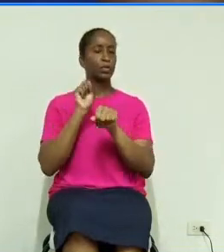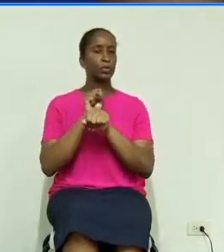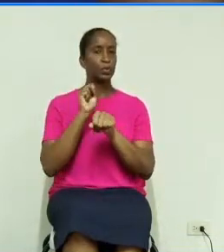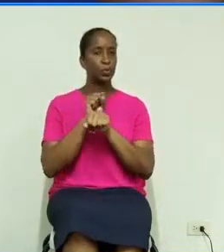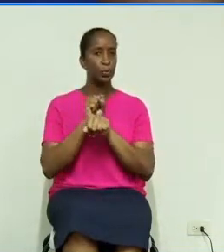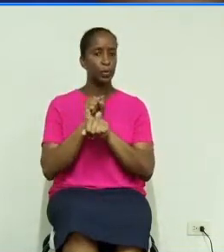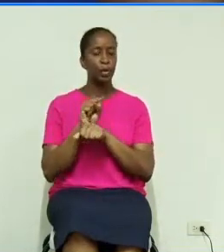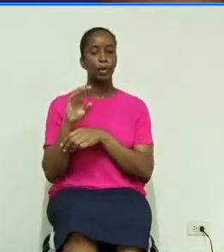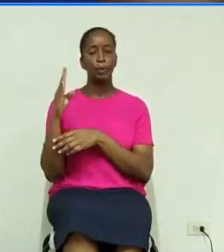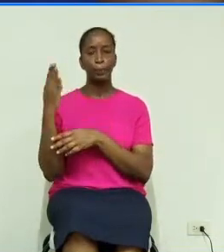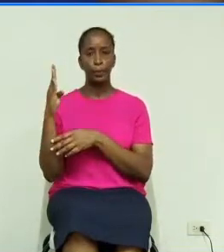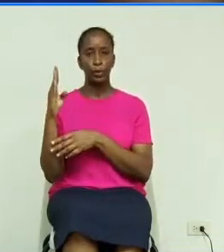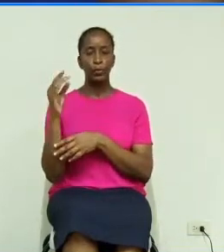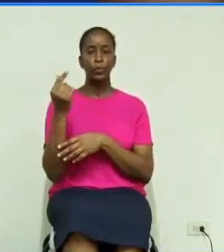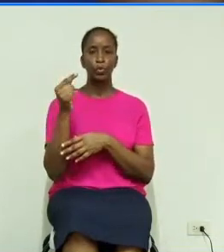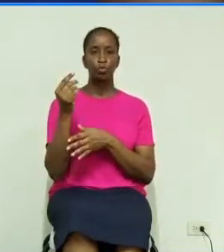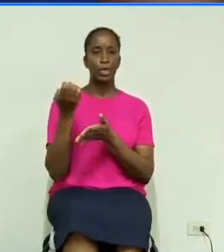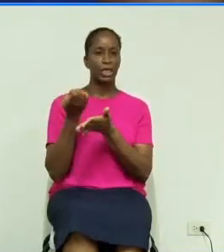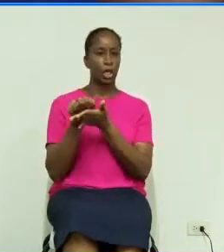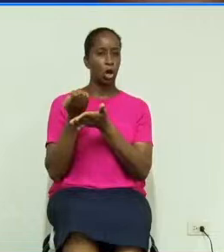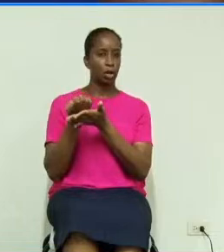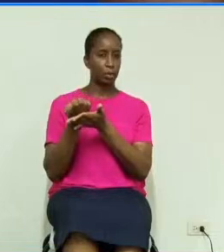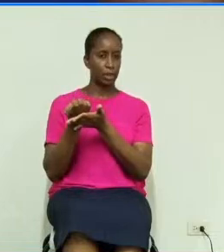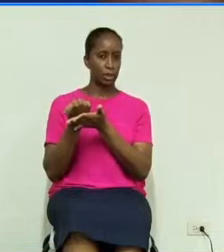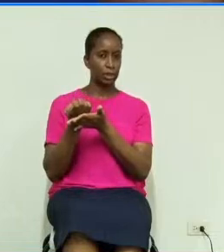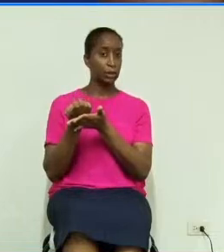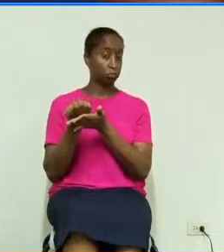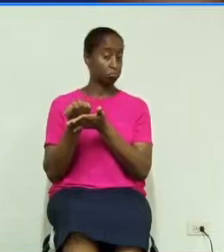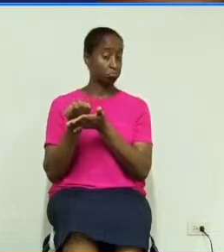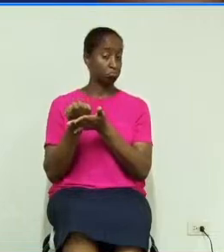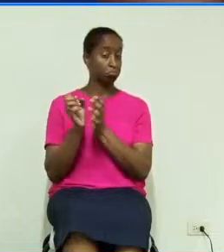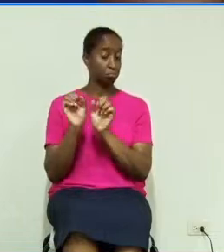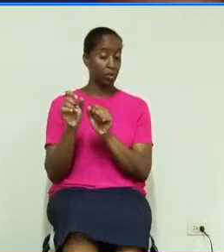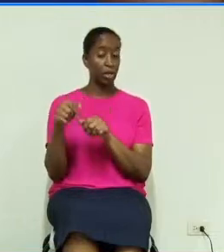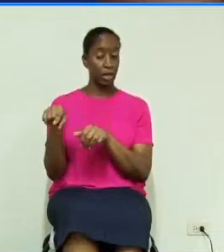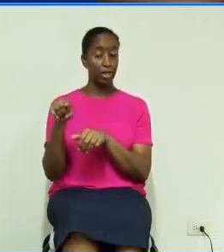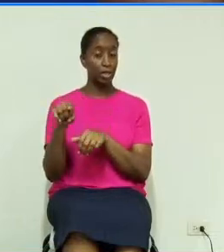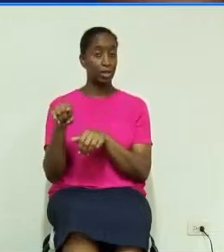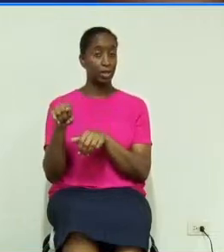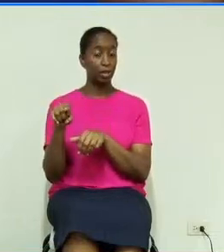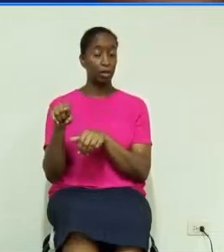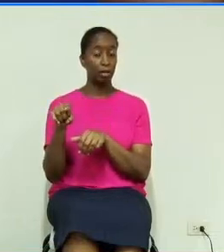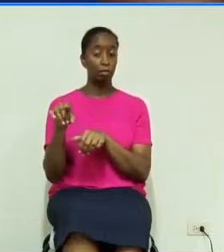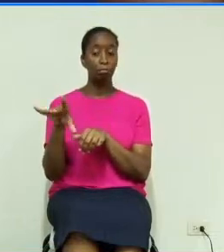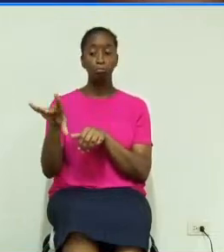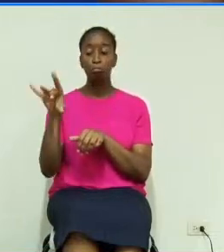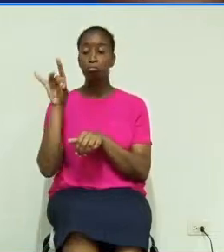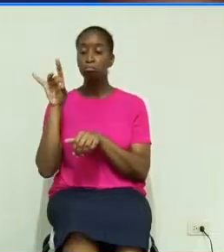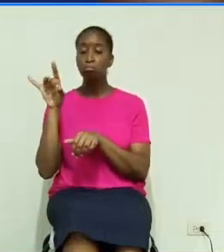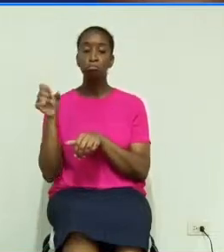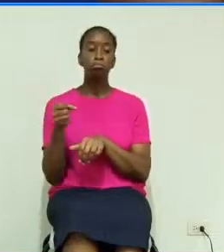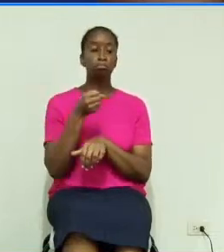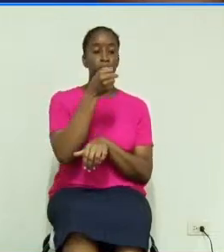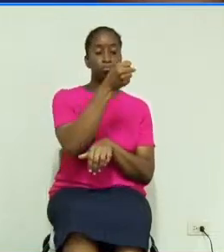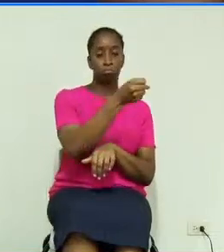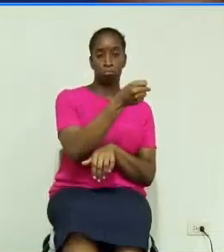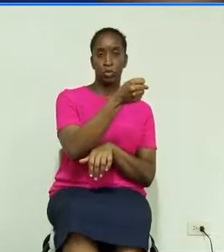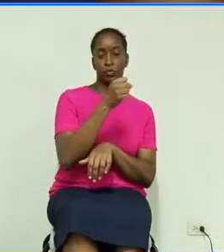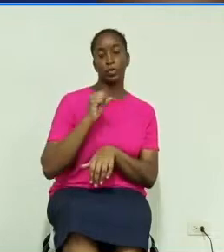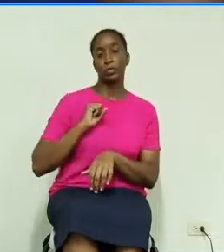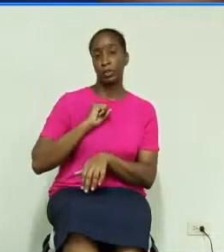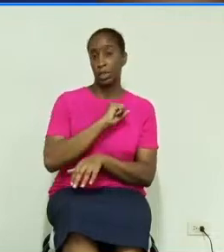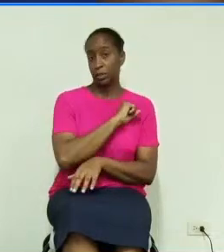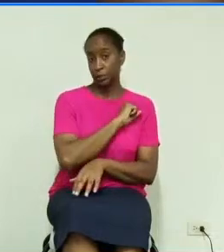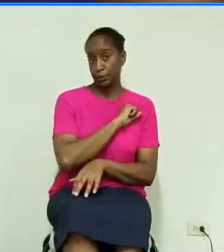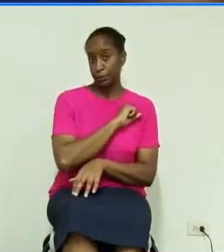from that background in the upper chamber, that's one skill set that we should have. We should also have persons